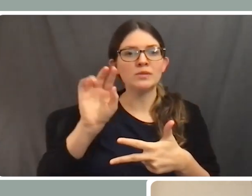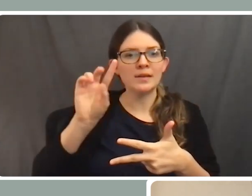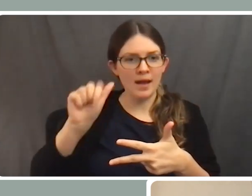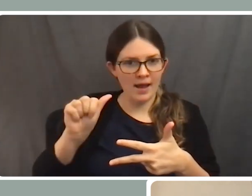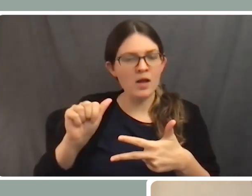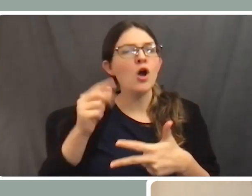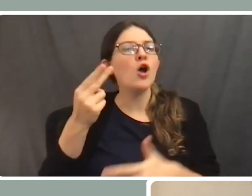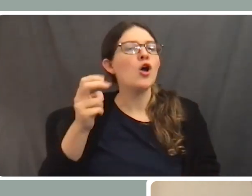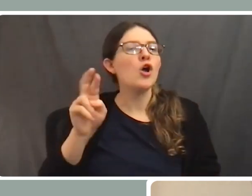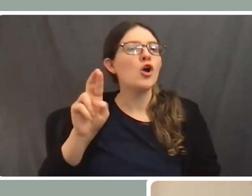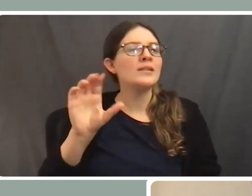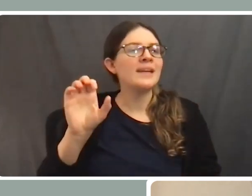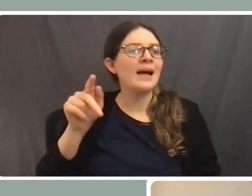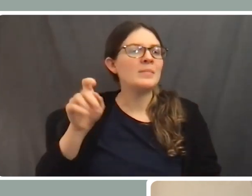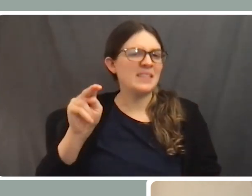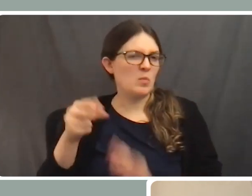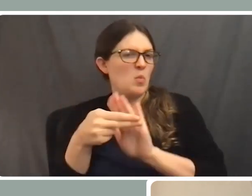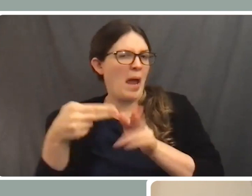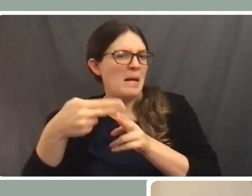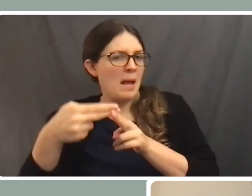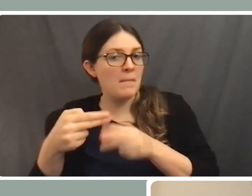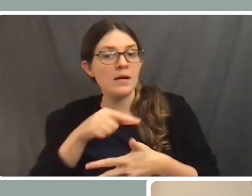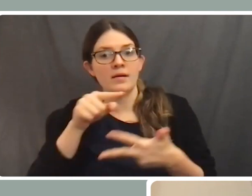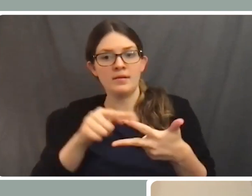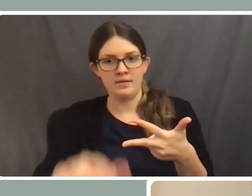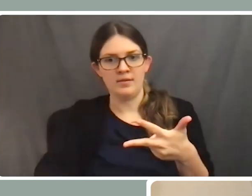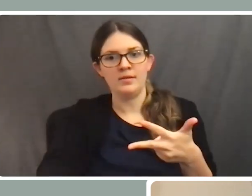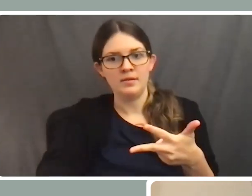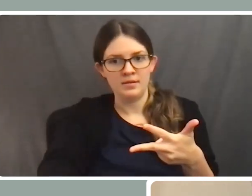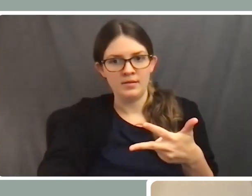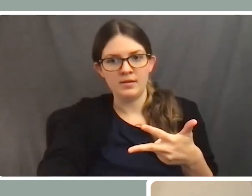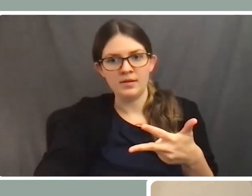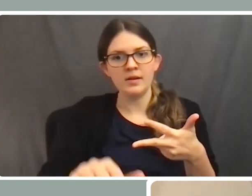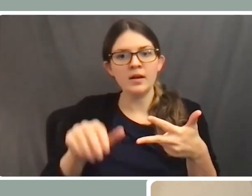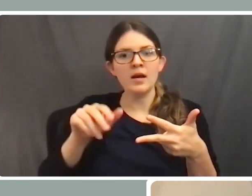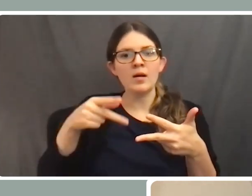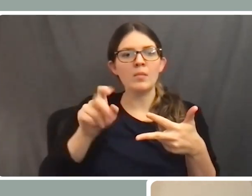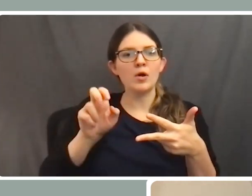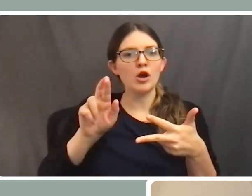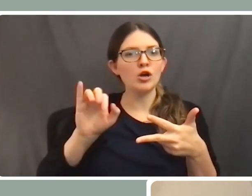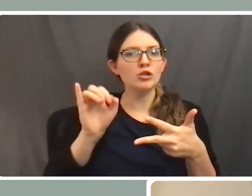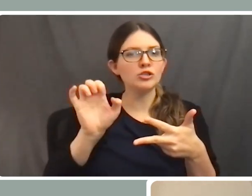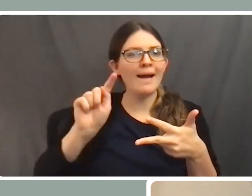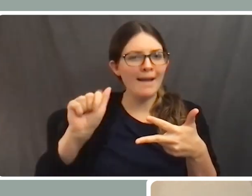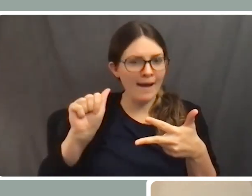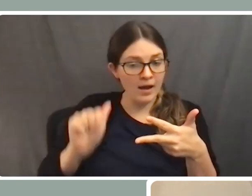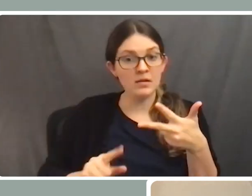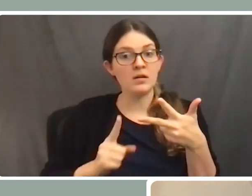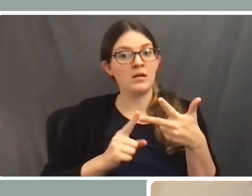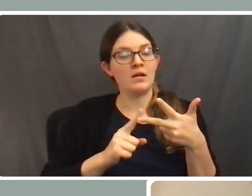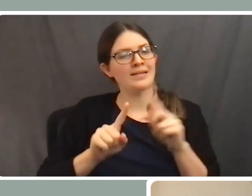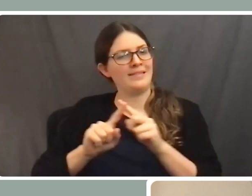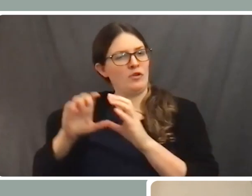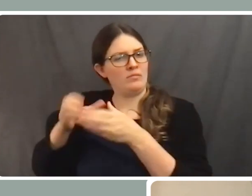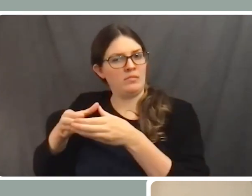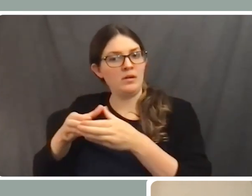the brand name of that one. One is pertuzumab or Perjeta. And then the third one, which maybe, we'll put in a different category, is the